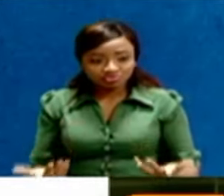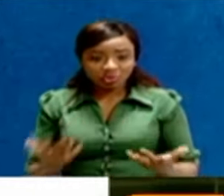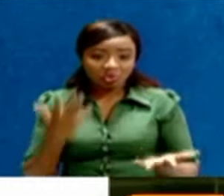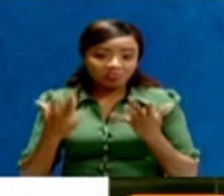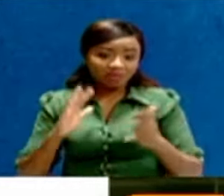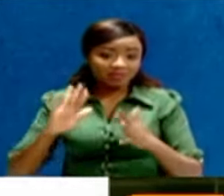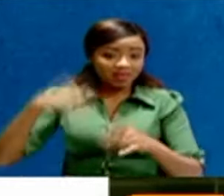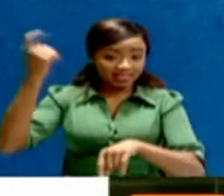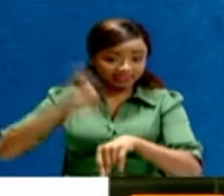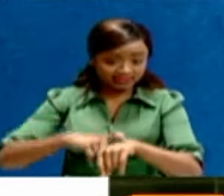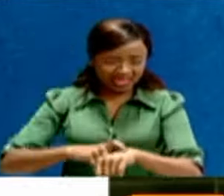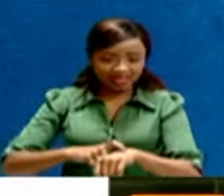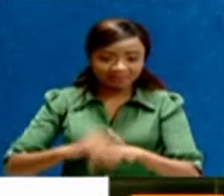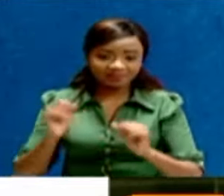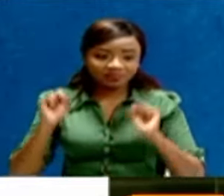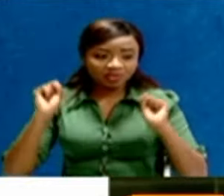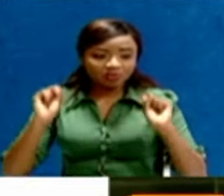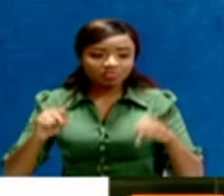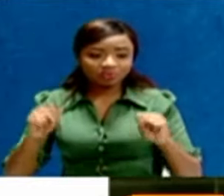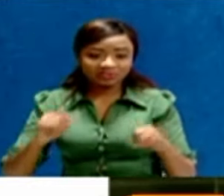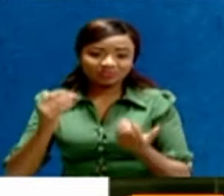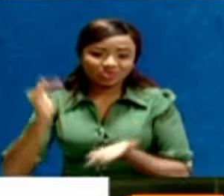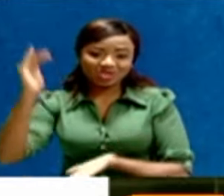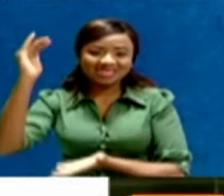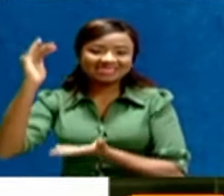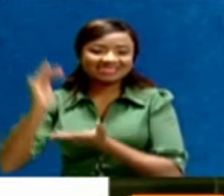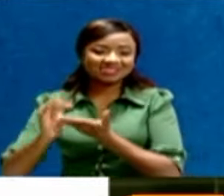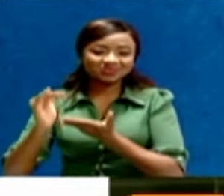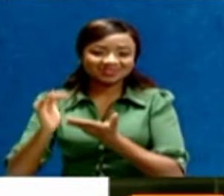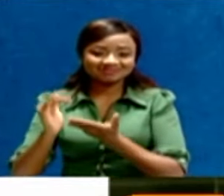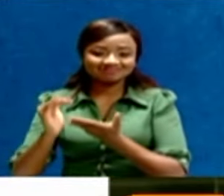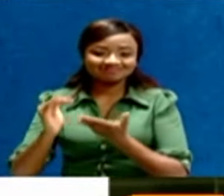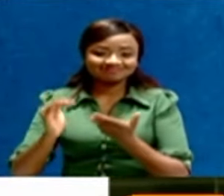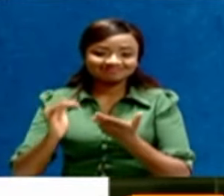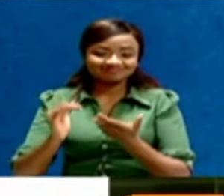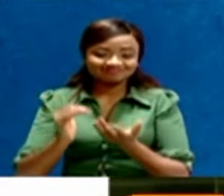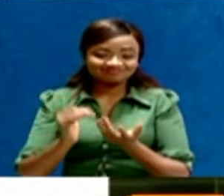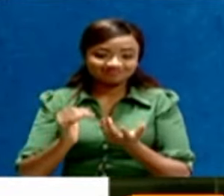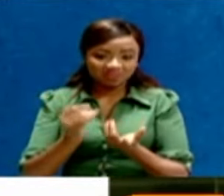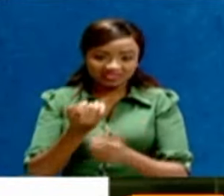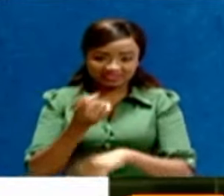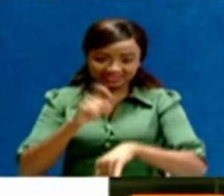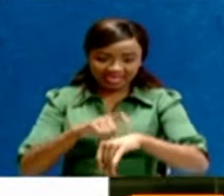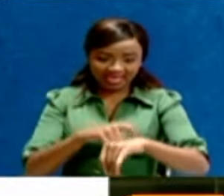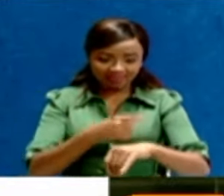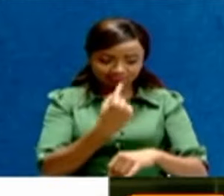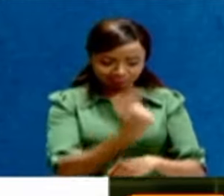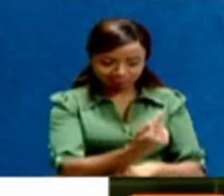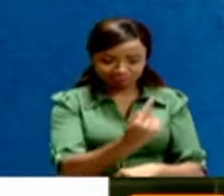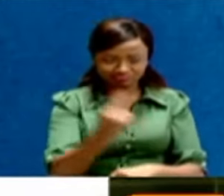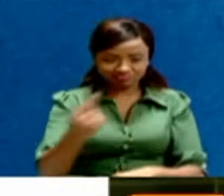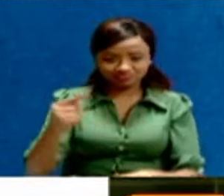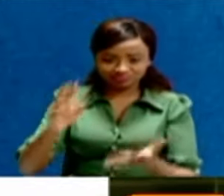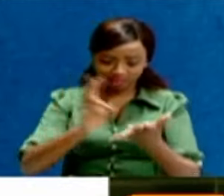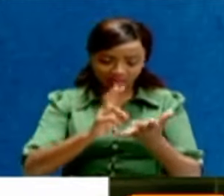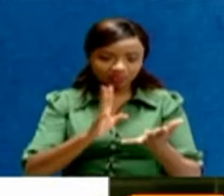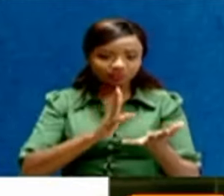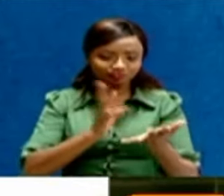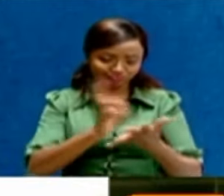maybe next time we need to reduce the number of minutes we give each senator to render a